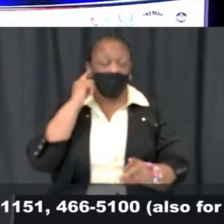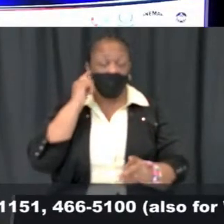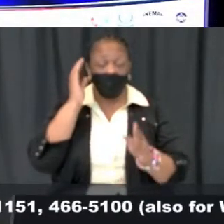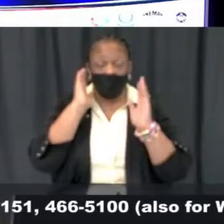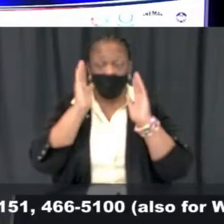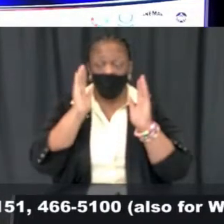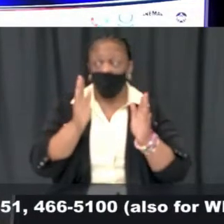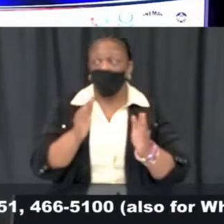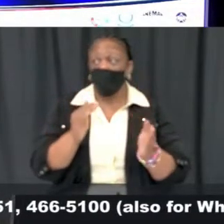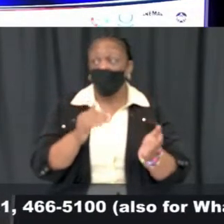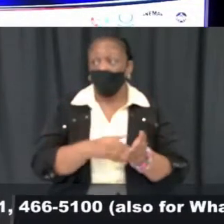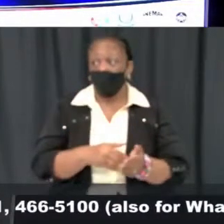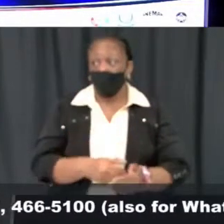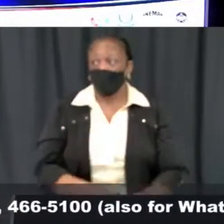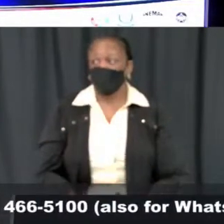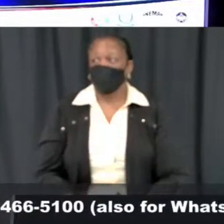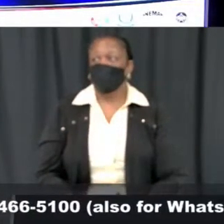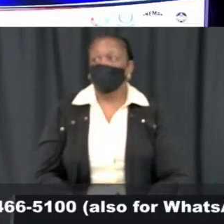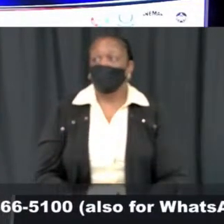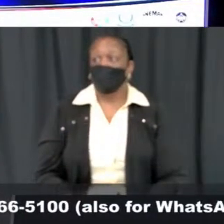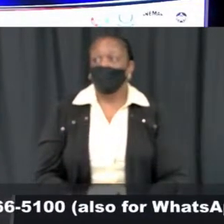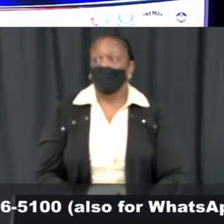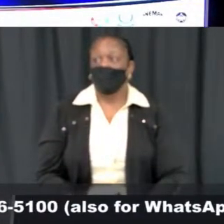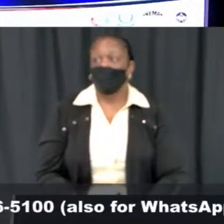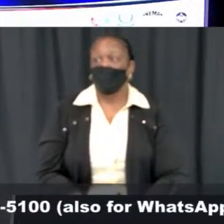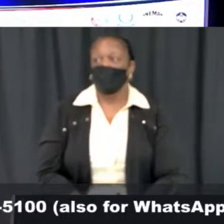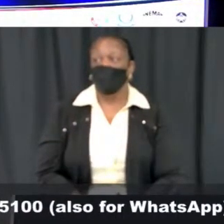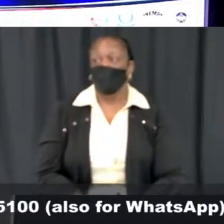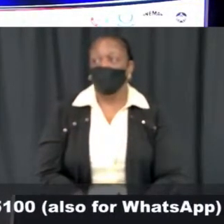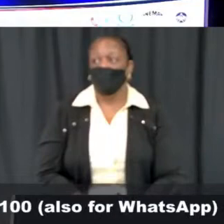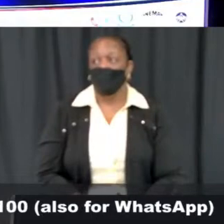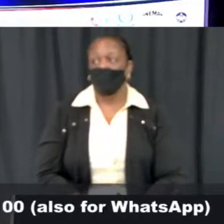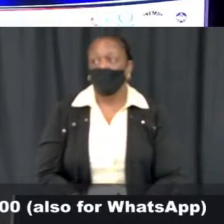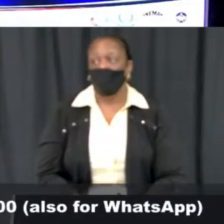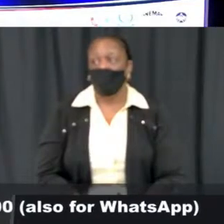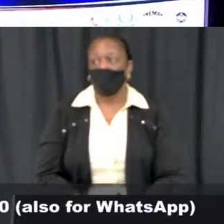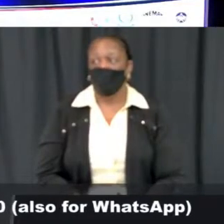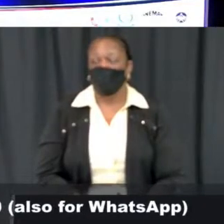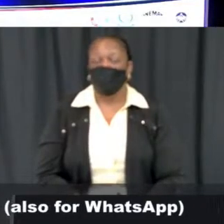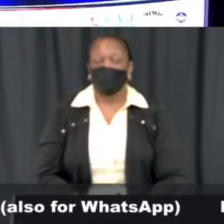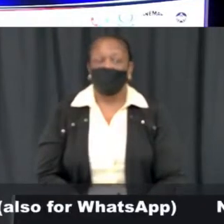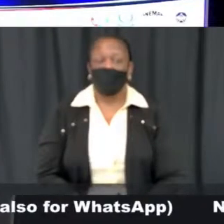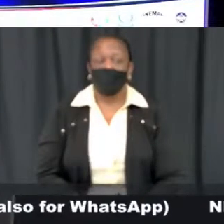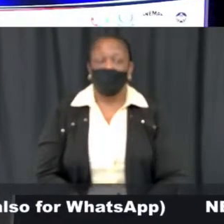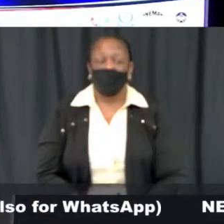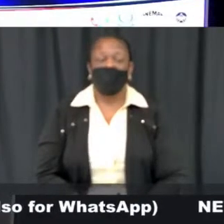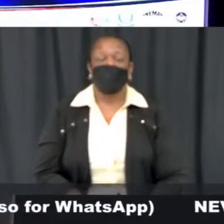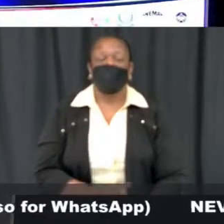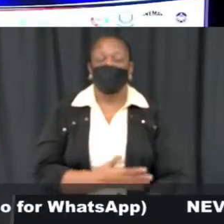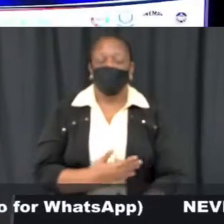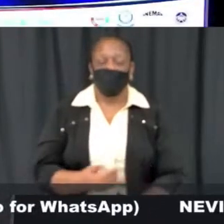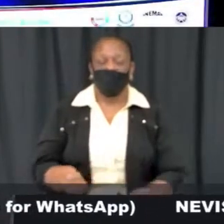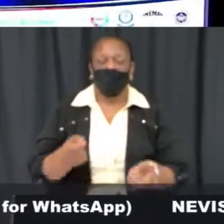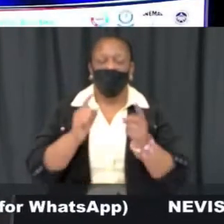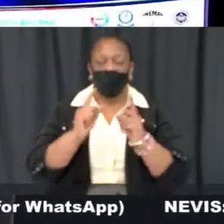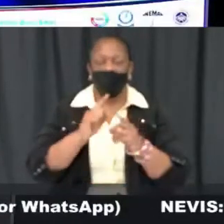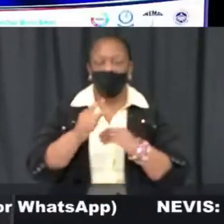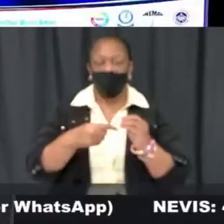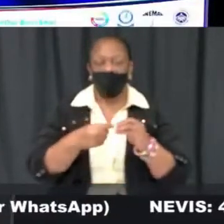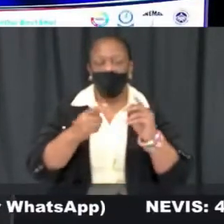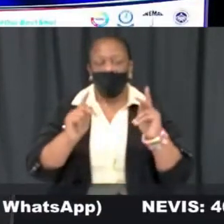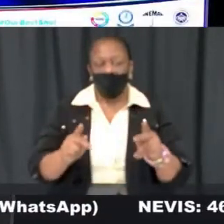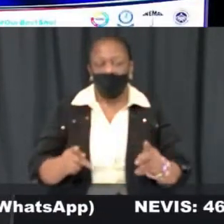the defense of the team, meaning the members that sit on the National COVID-19 Task Force.